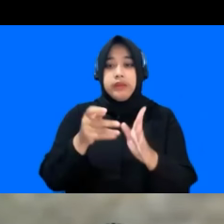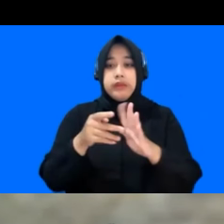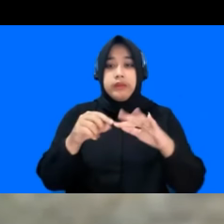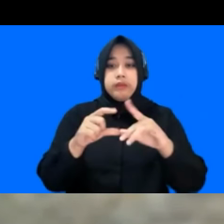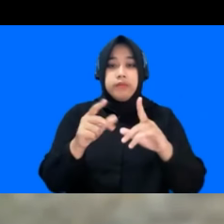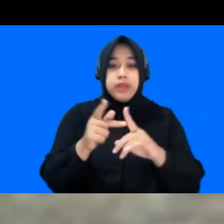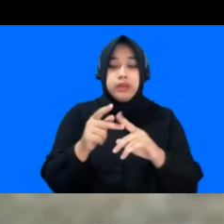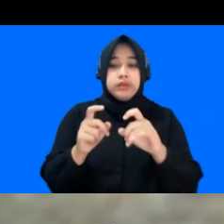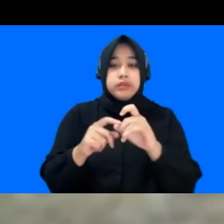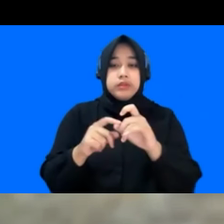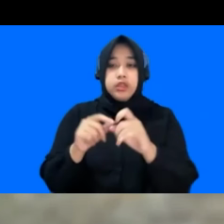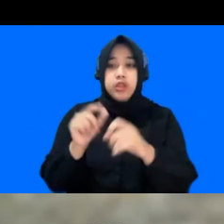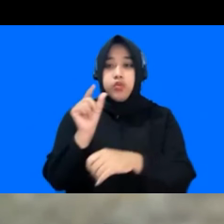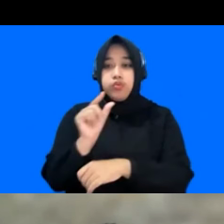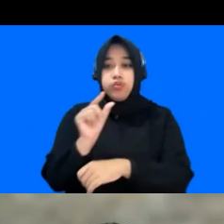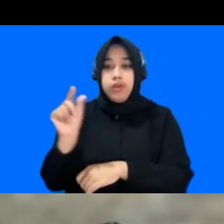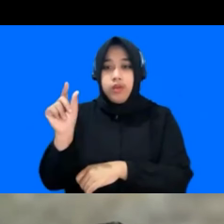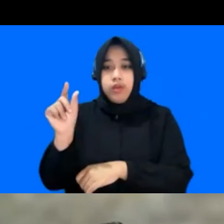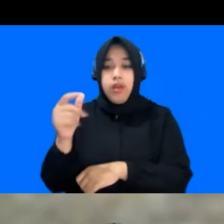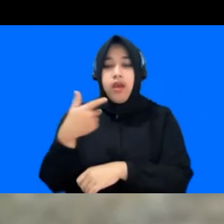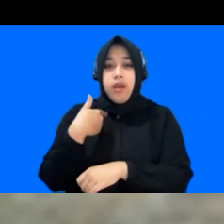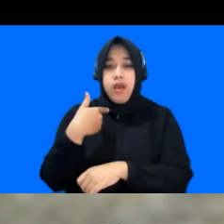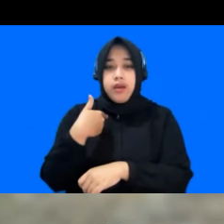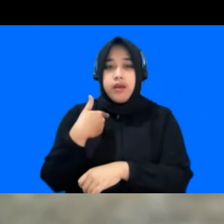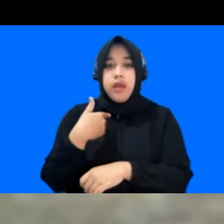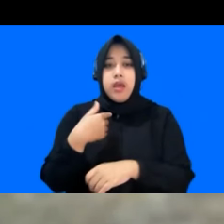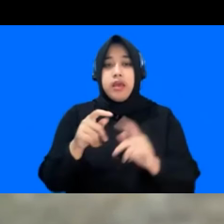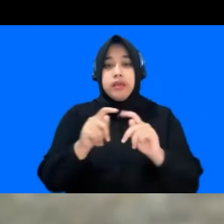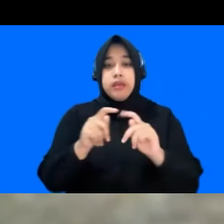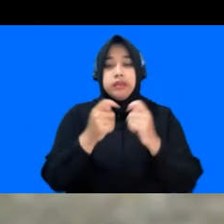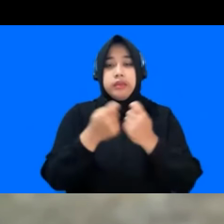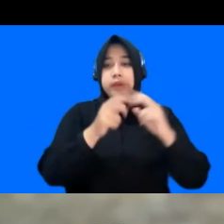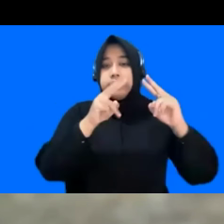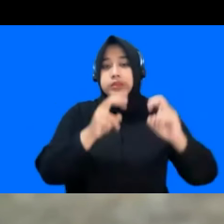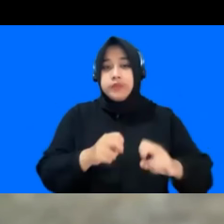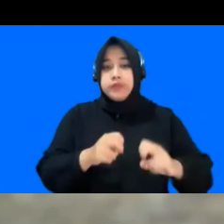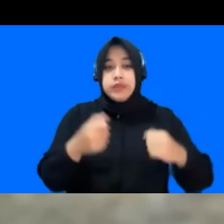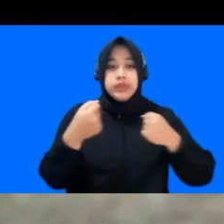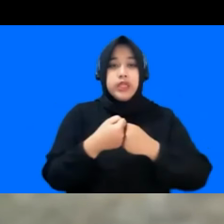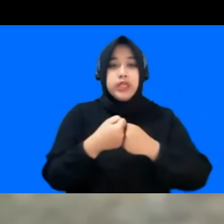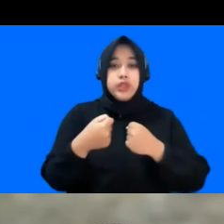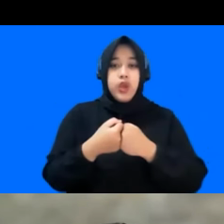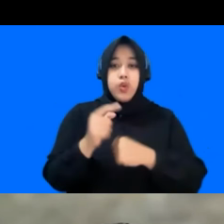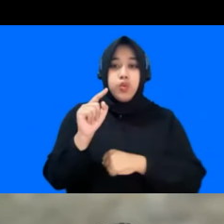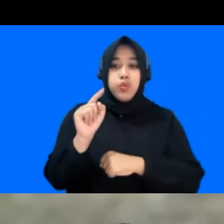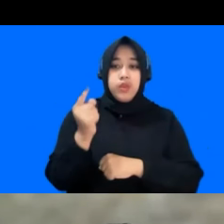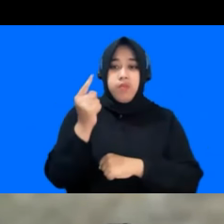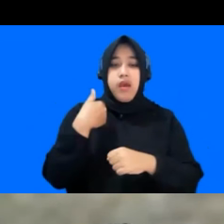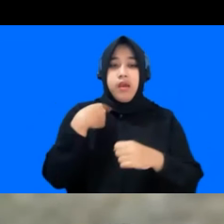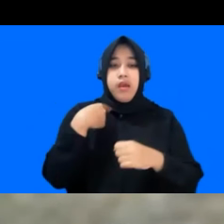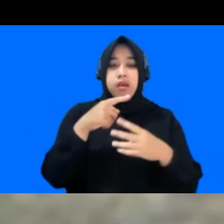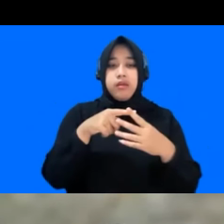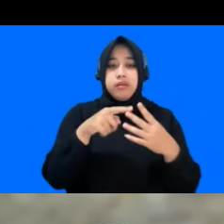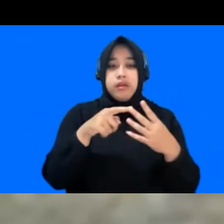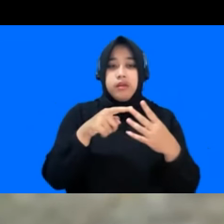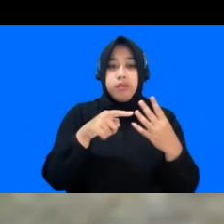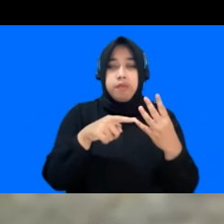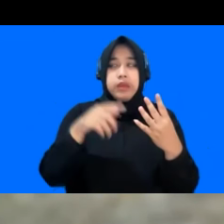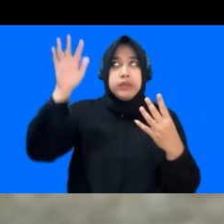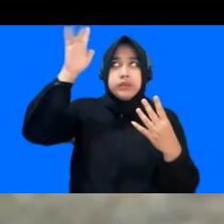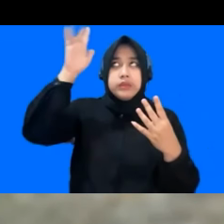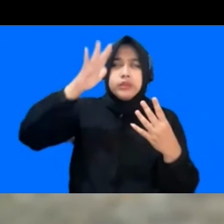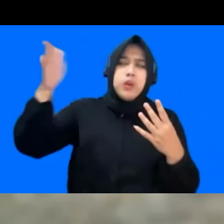assessments. The main challenges are four: heat stress, flooding, social vulnerabilities, and gaps